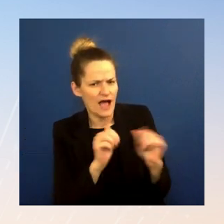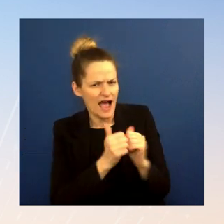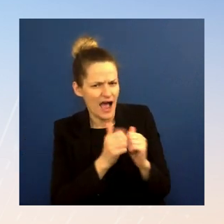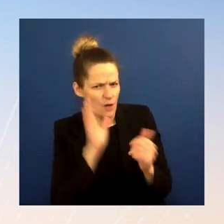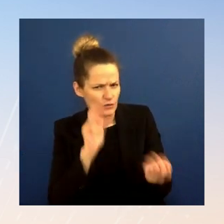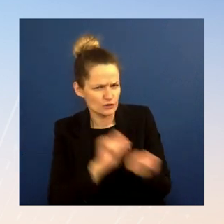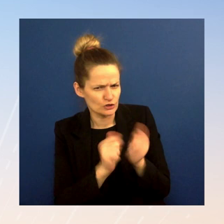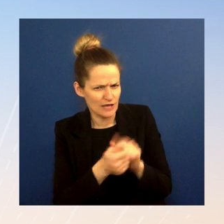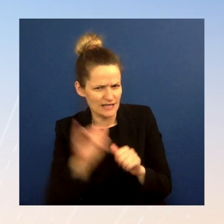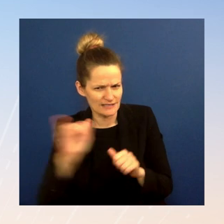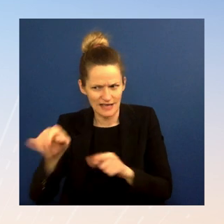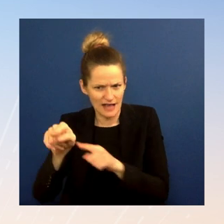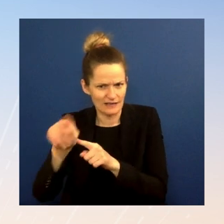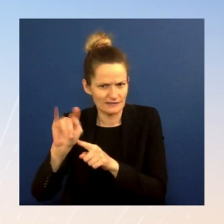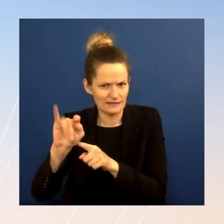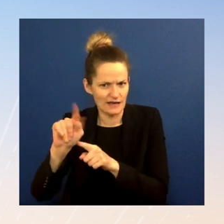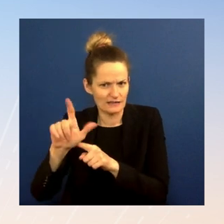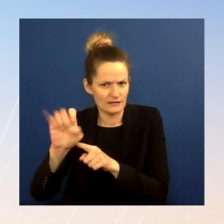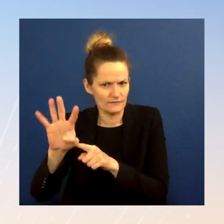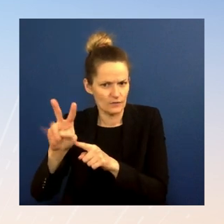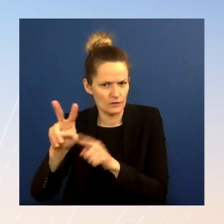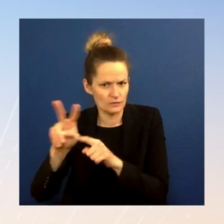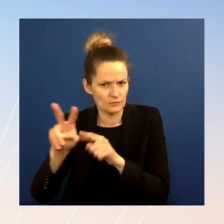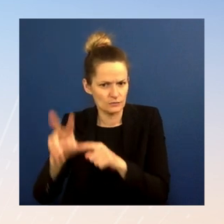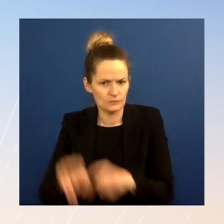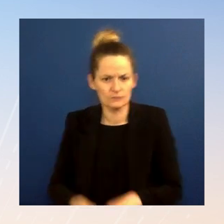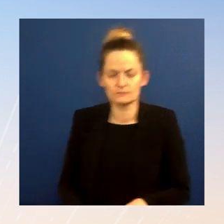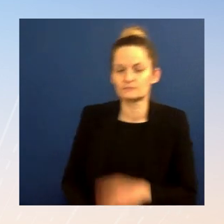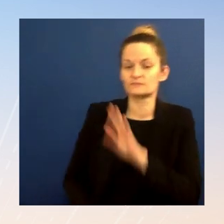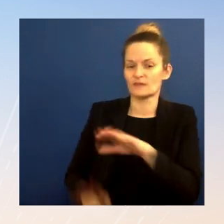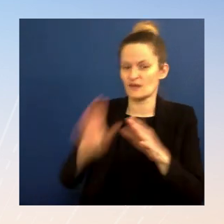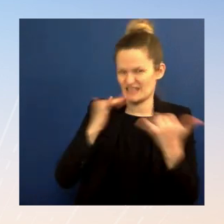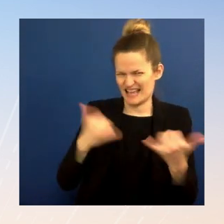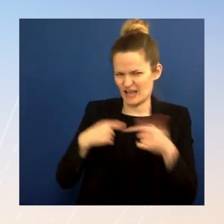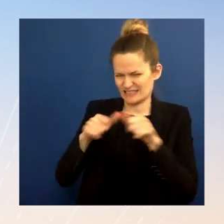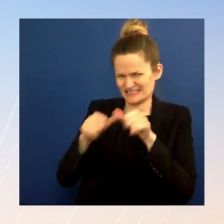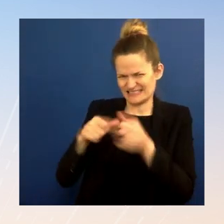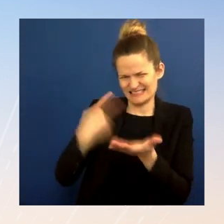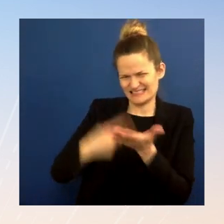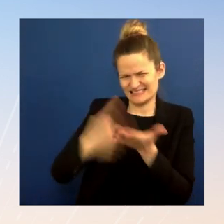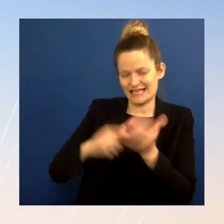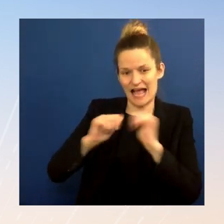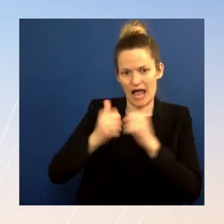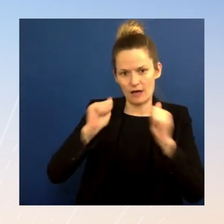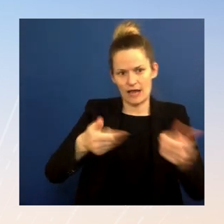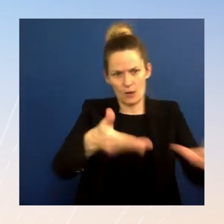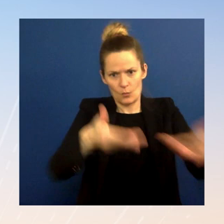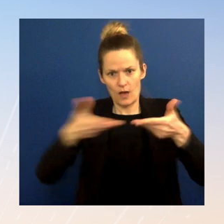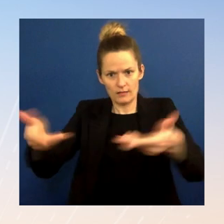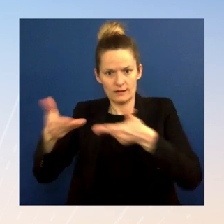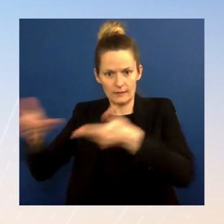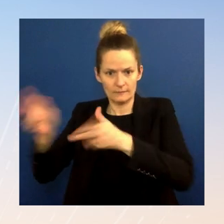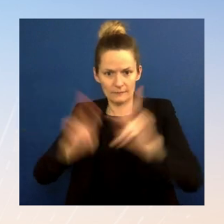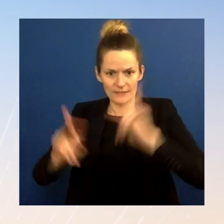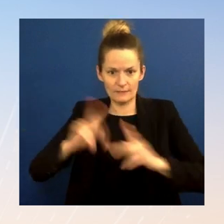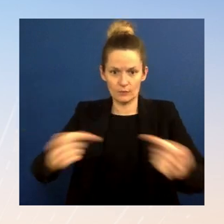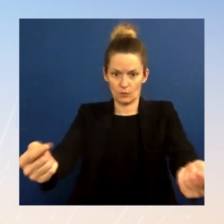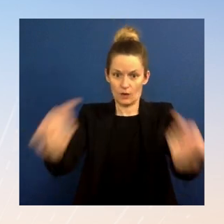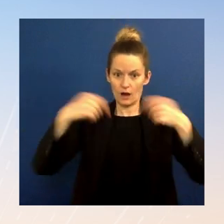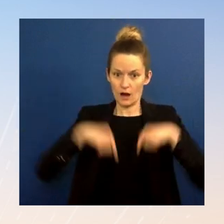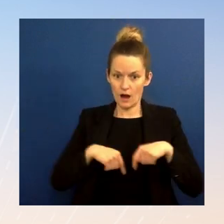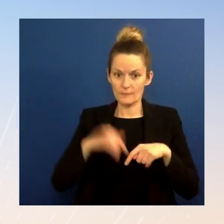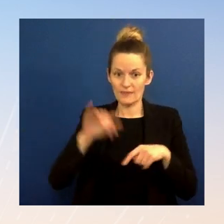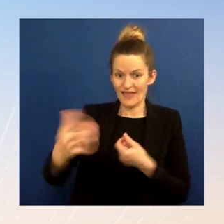we could be helpful in welcoming refugees into the United States, something the president, Ukrainian refugees, of course, we welcome many refugees, as